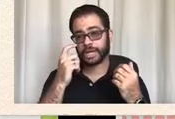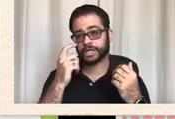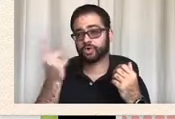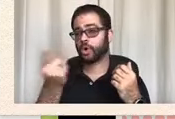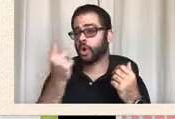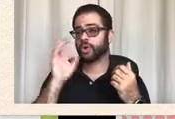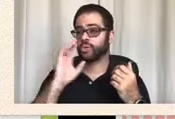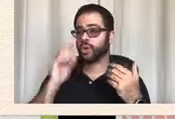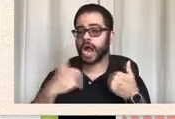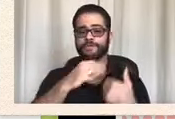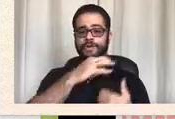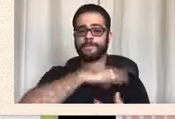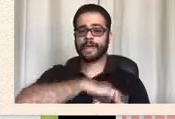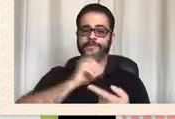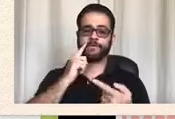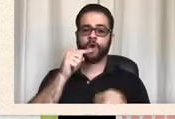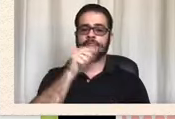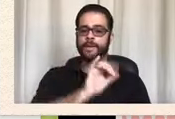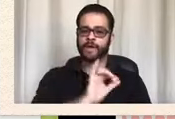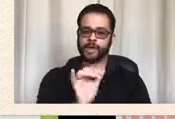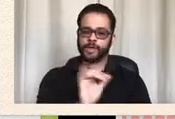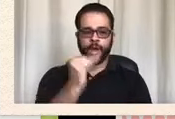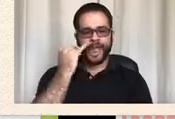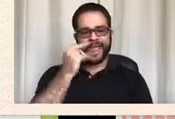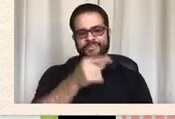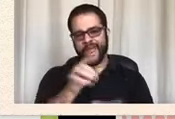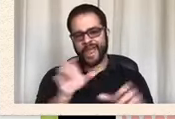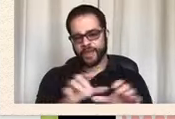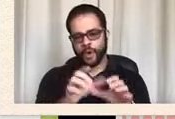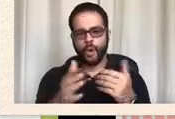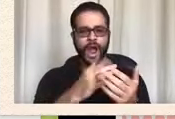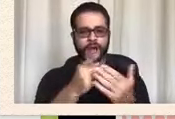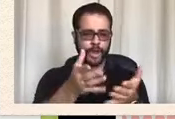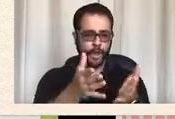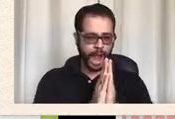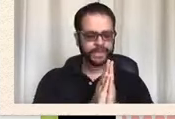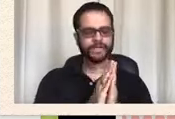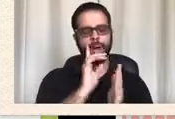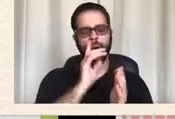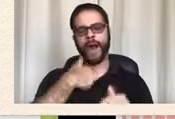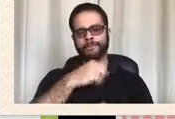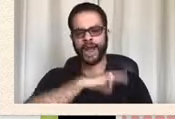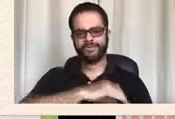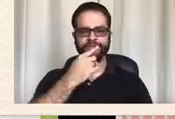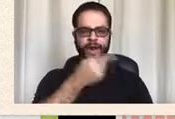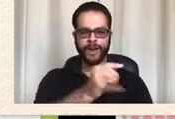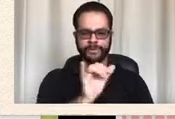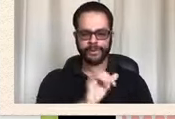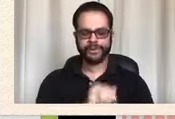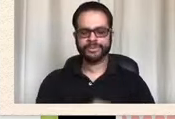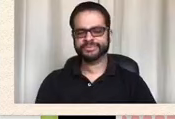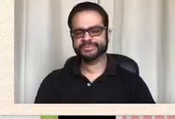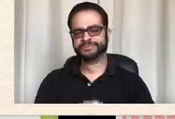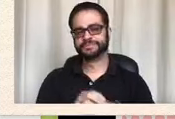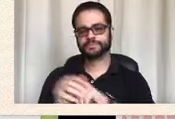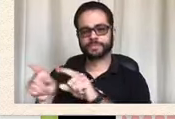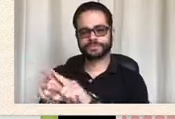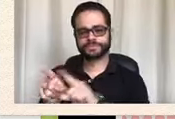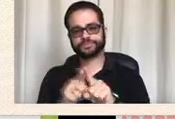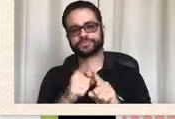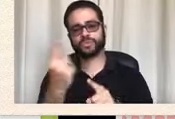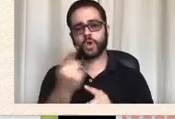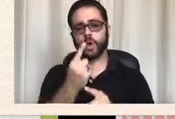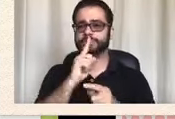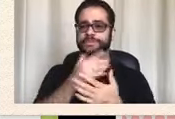do what you ask. And always be appreciative when someone does